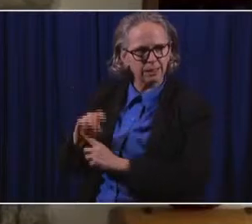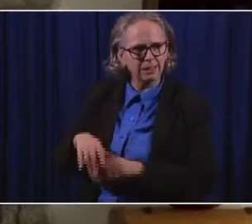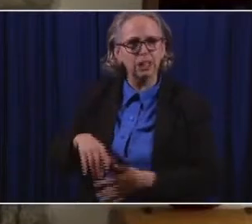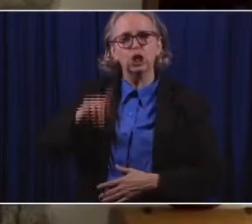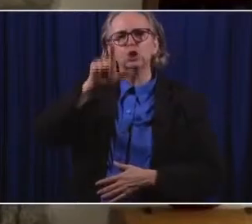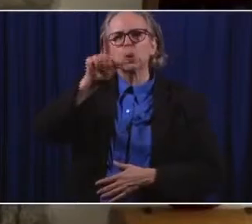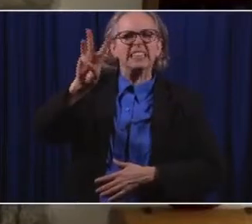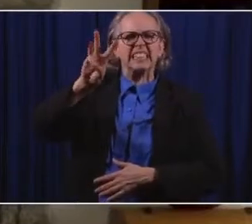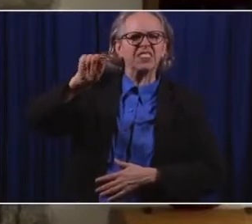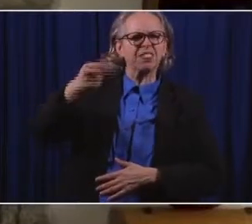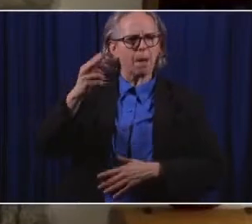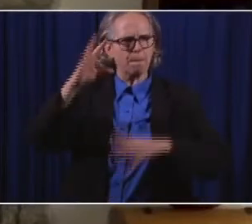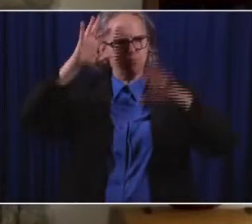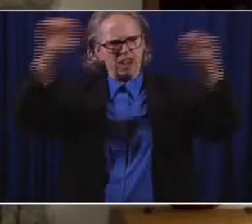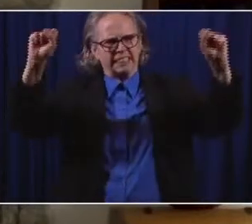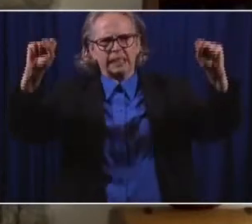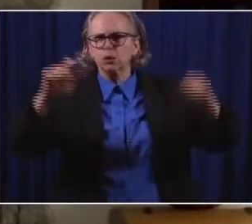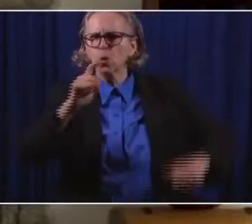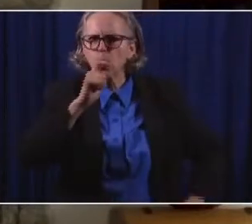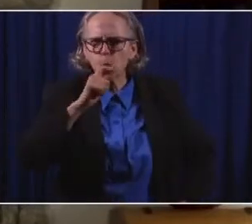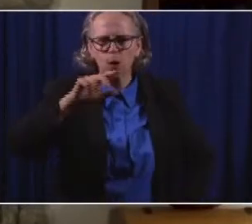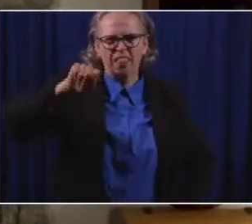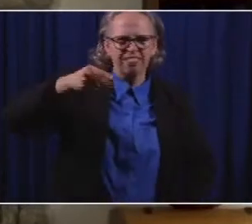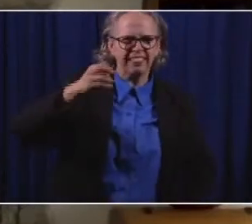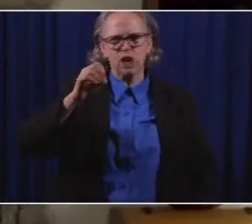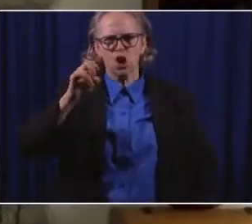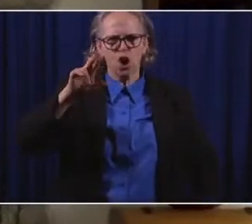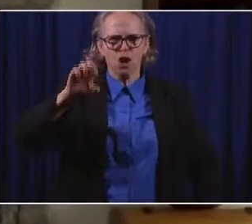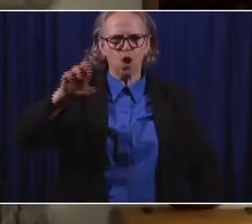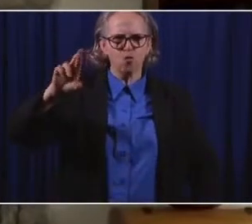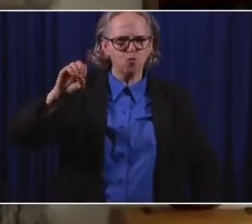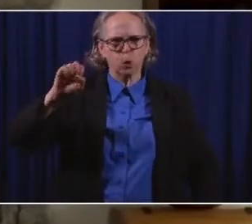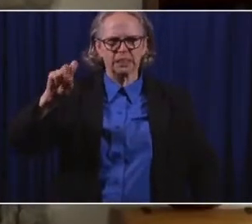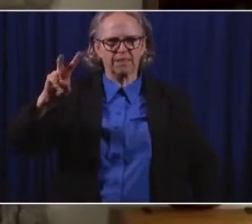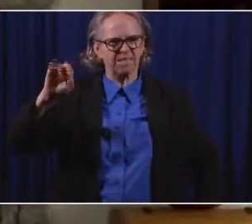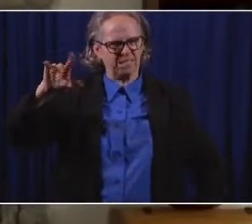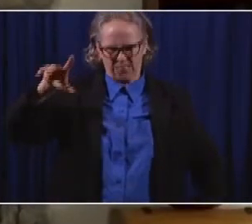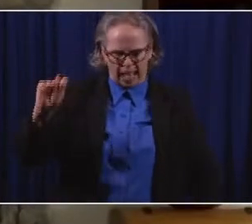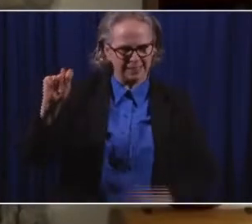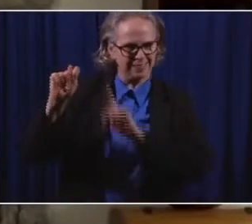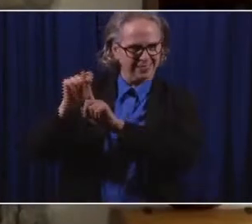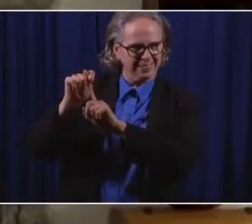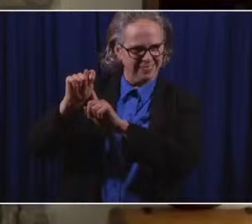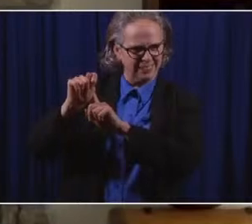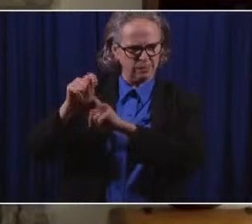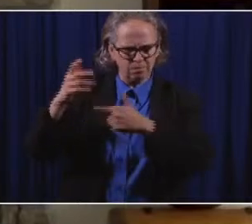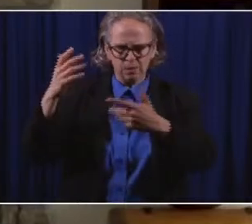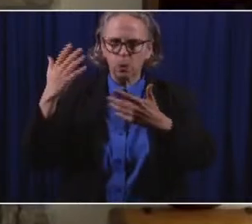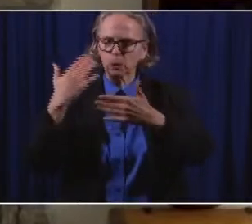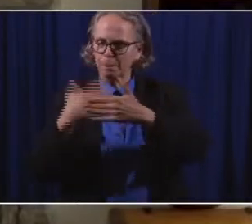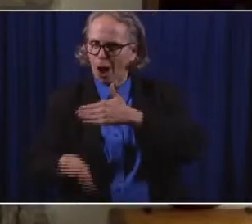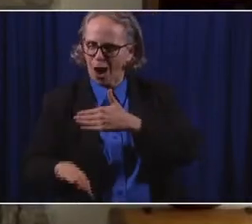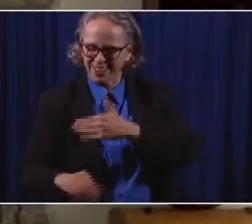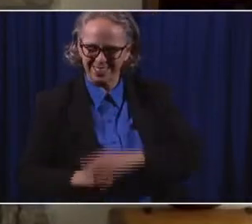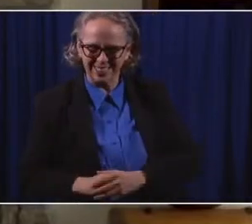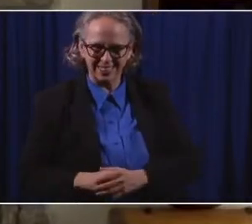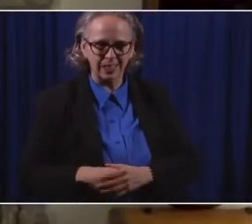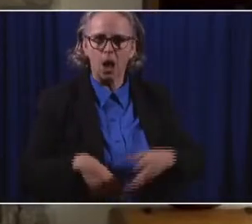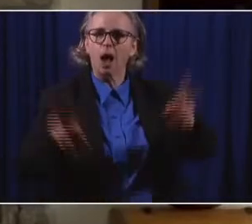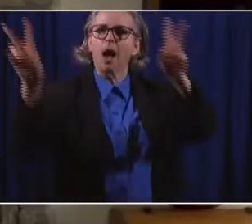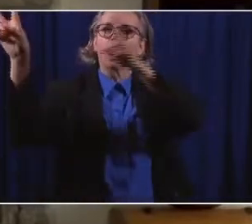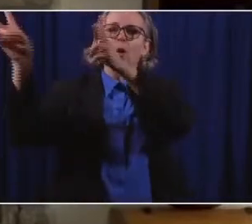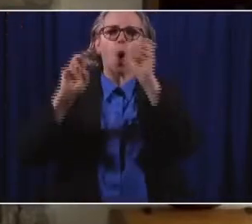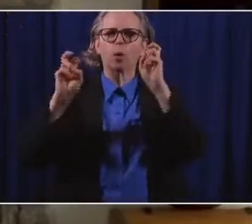say something that from his 1905 inaugural address, which I think is pertinent to what's going on today. And I quote from Theodore